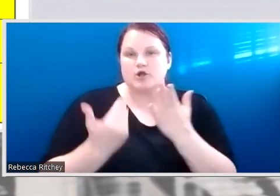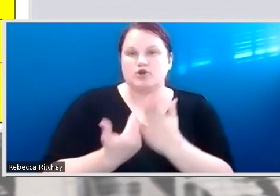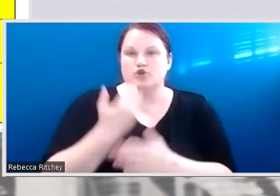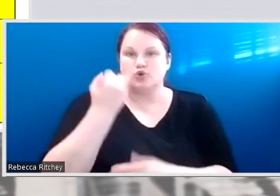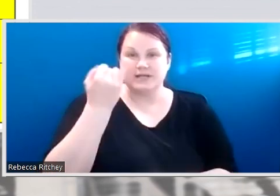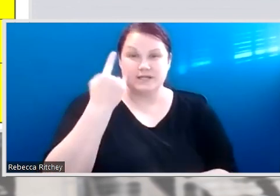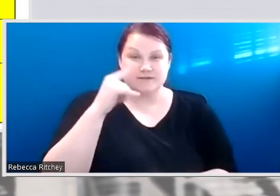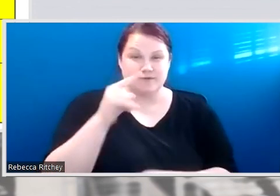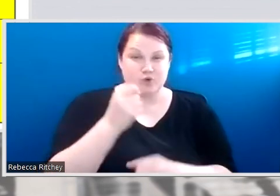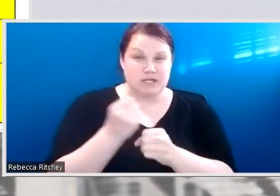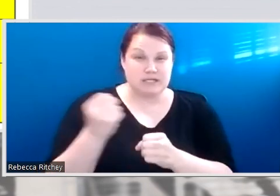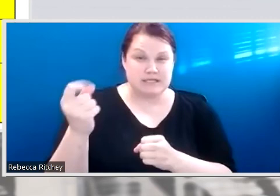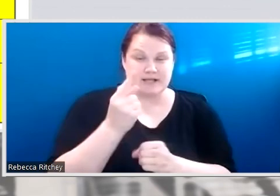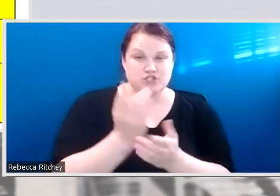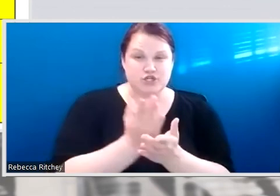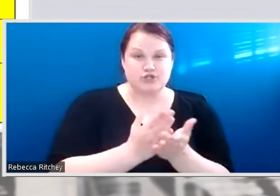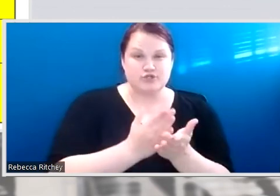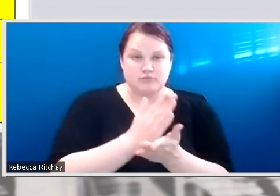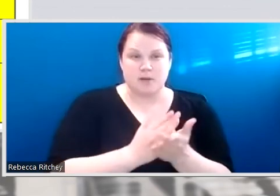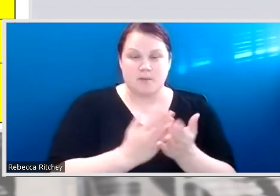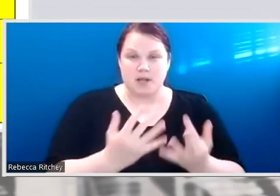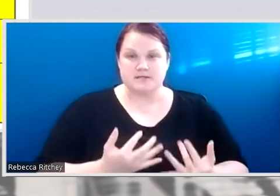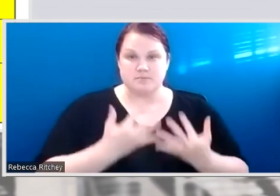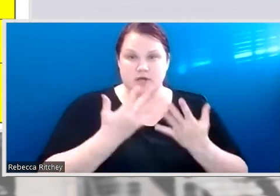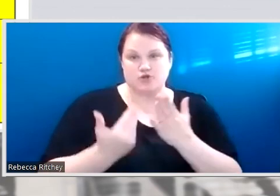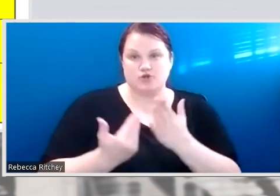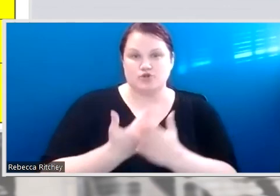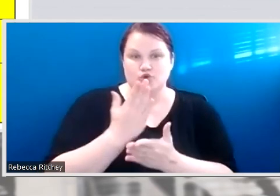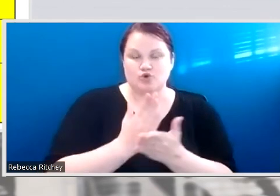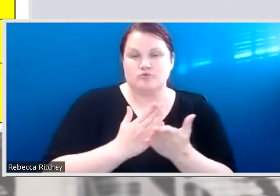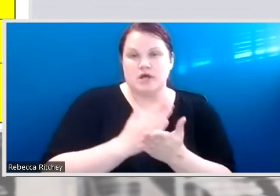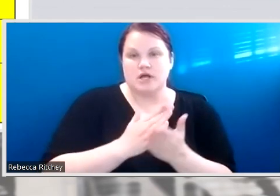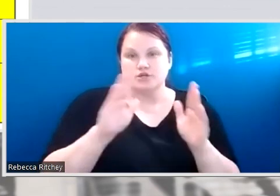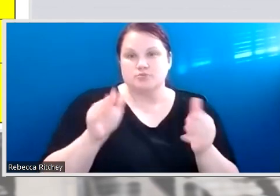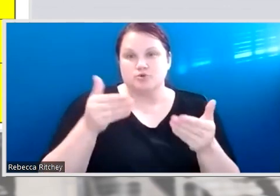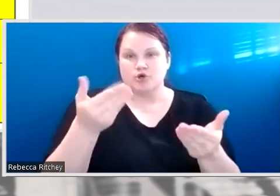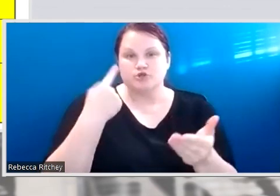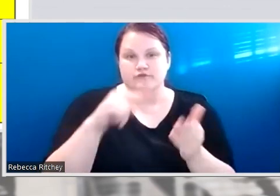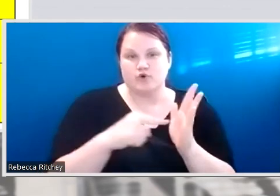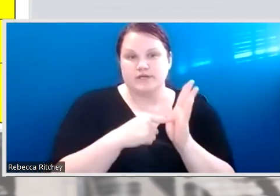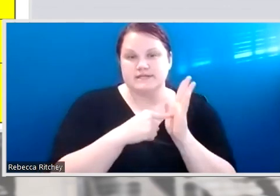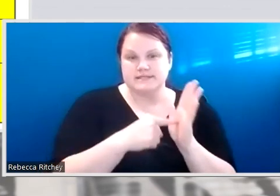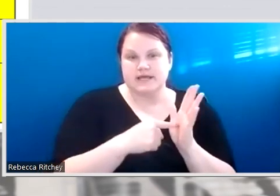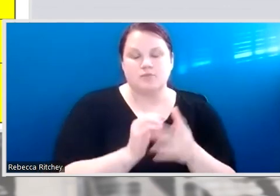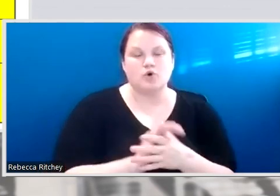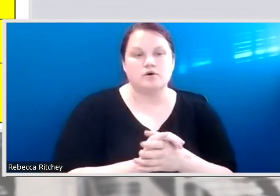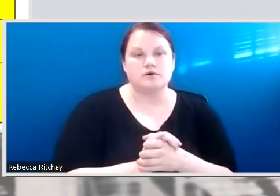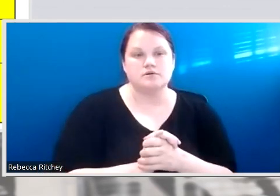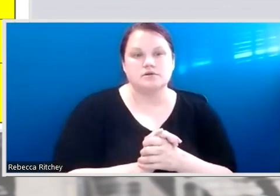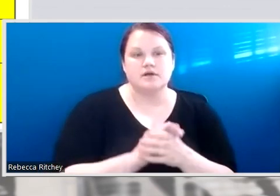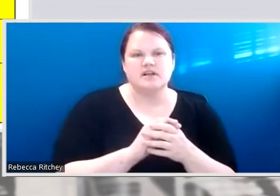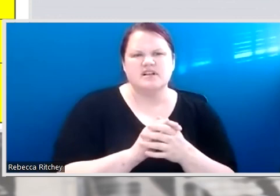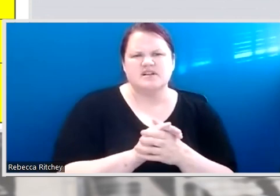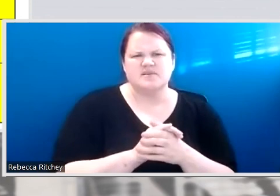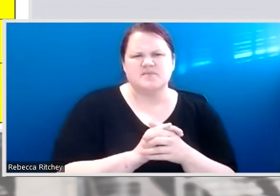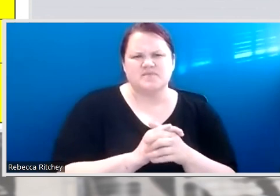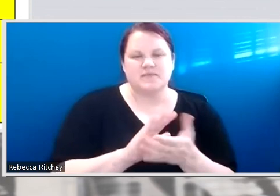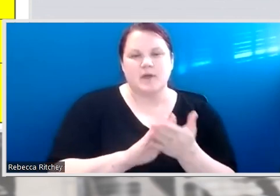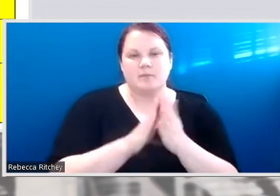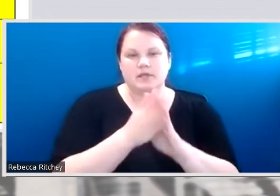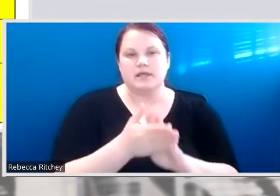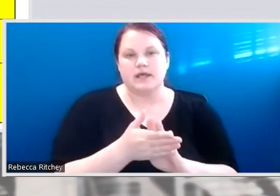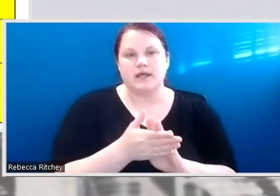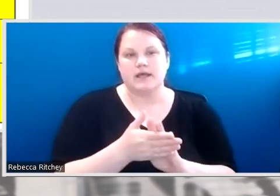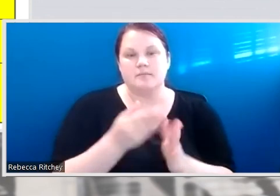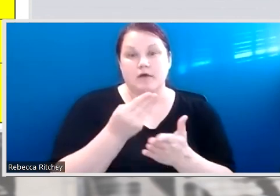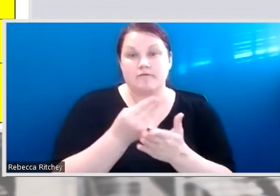next year's budget and hopefully inspires some new budget proposals. For example, as you can see here, that turned into something that became a